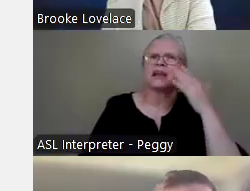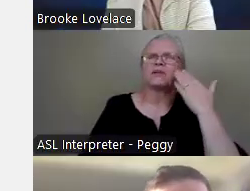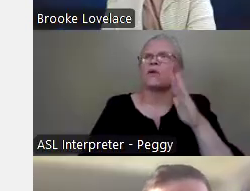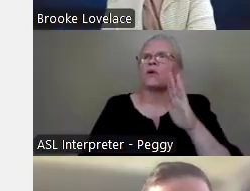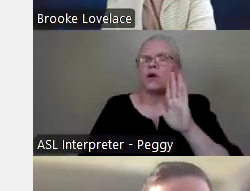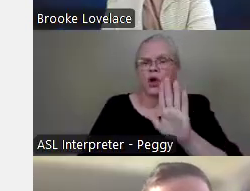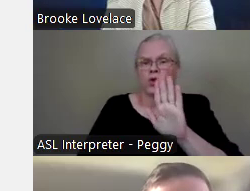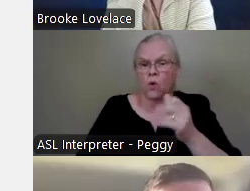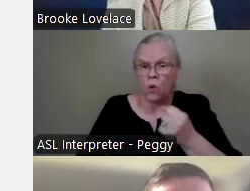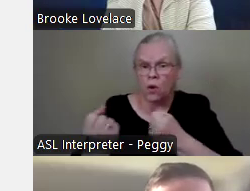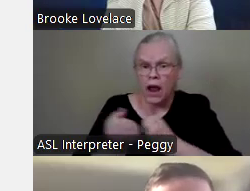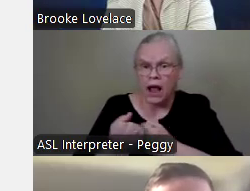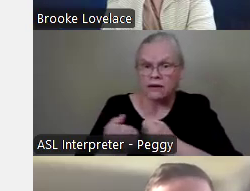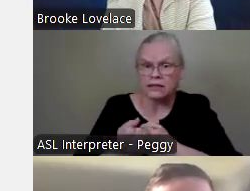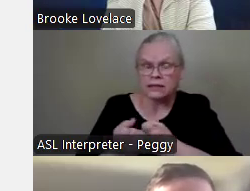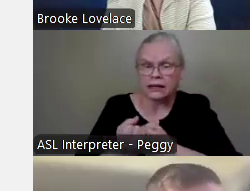your advocacy